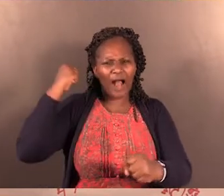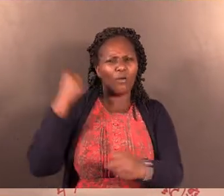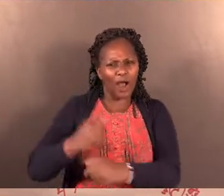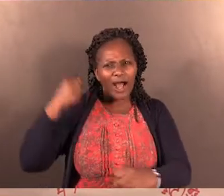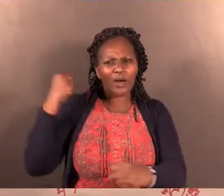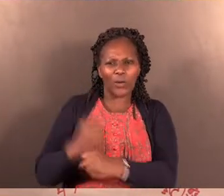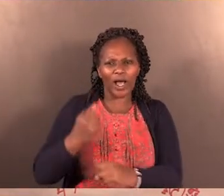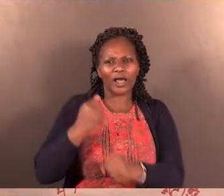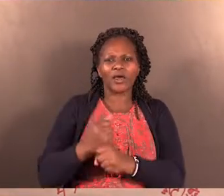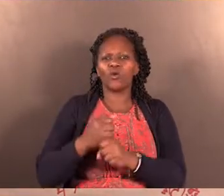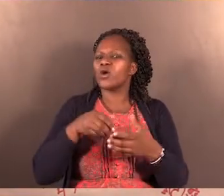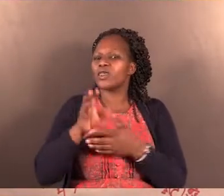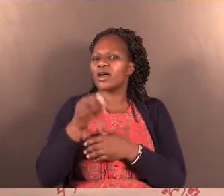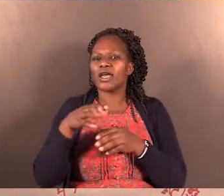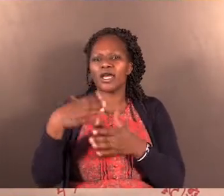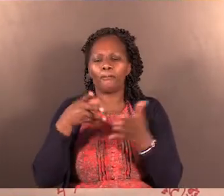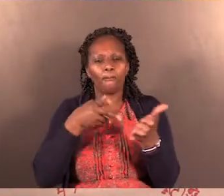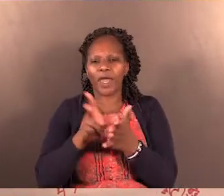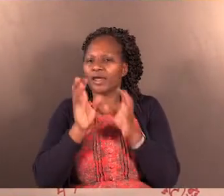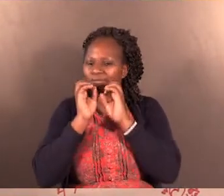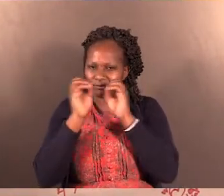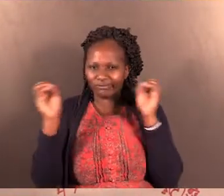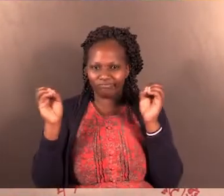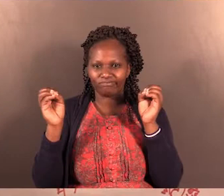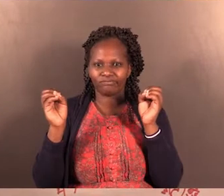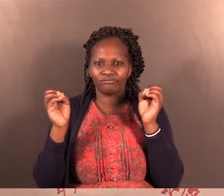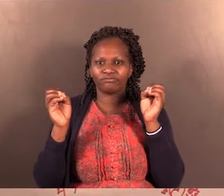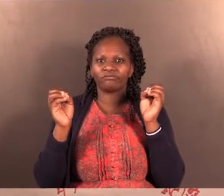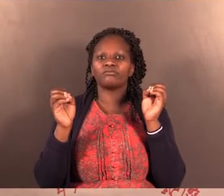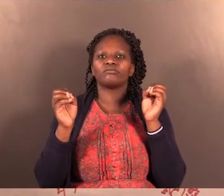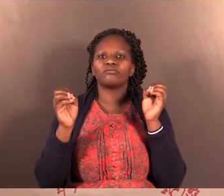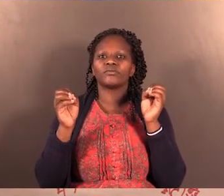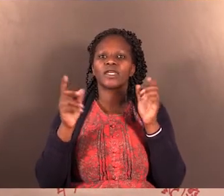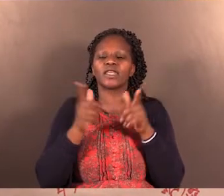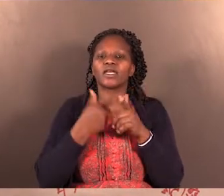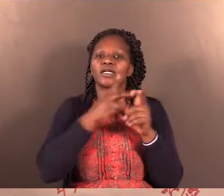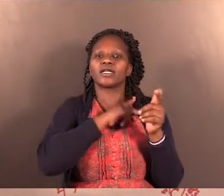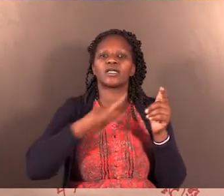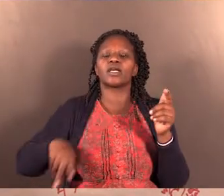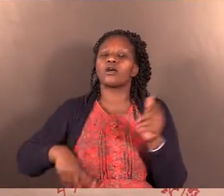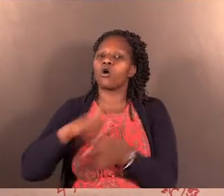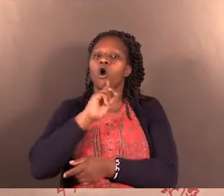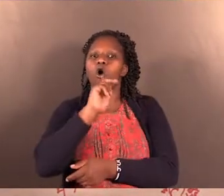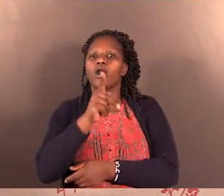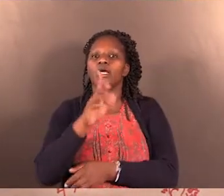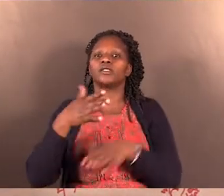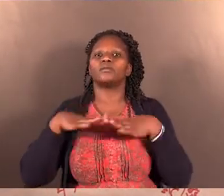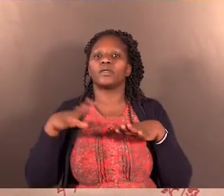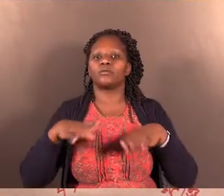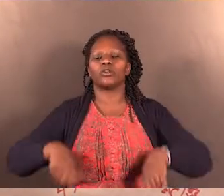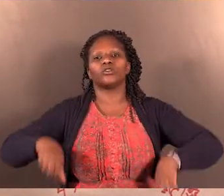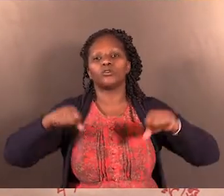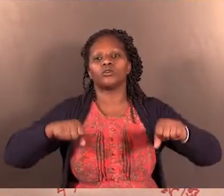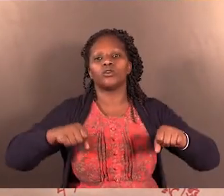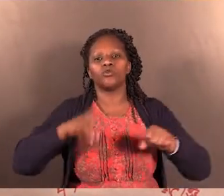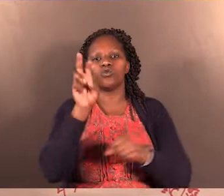work without any payment, without even a penny. And then the king ordered his people, his